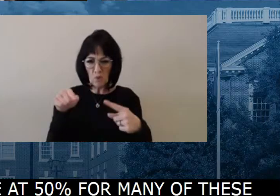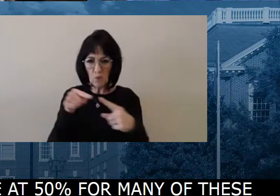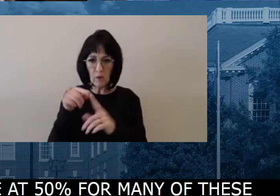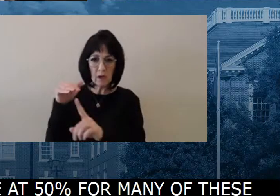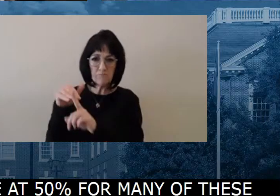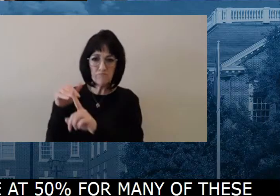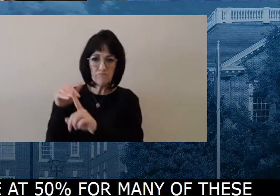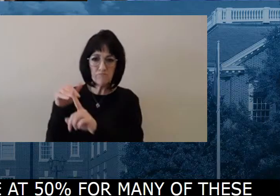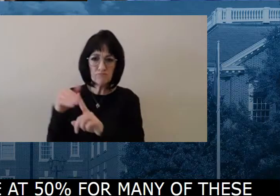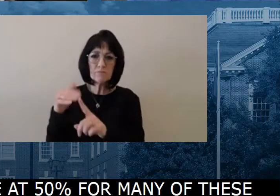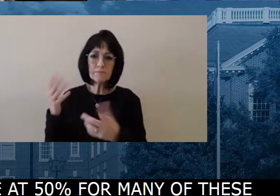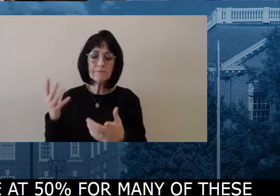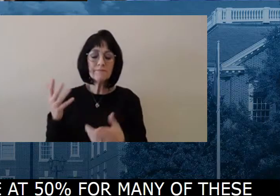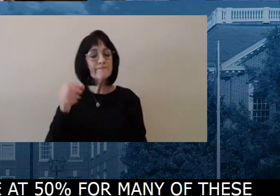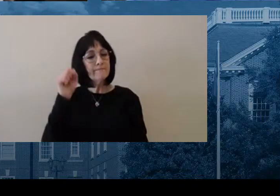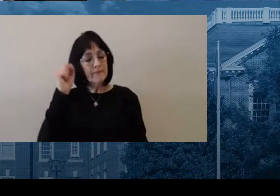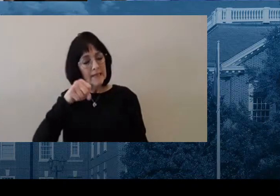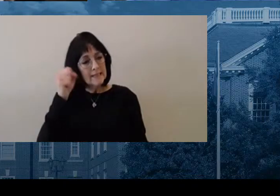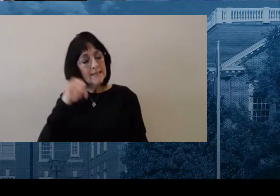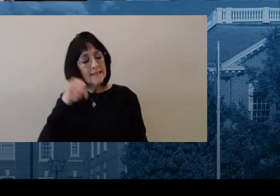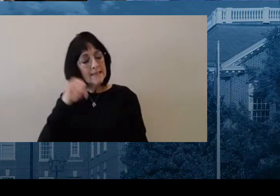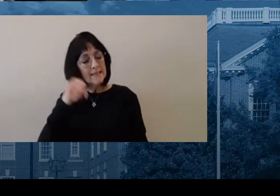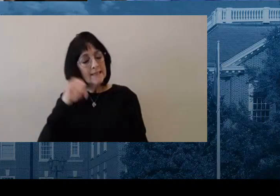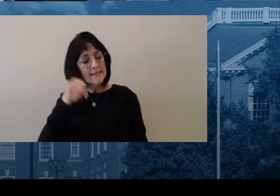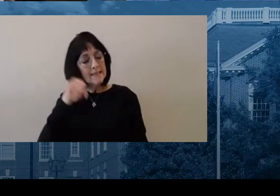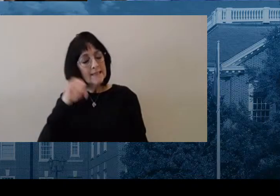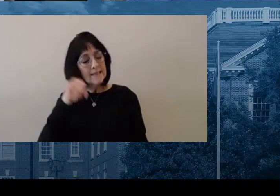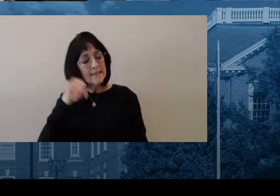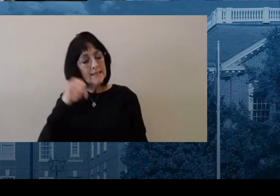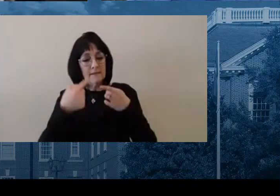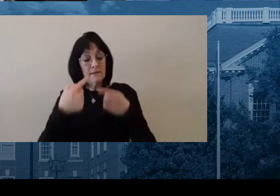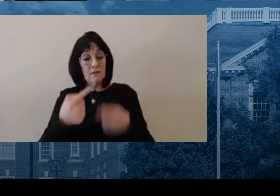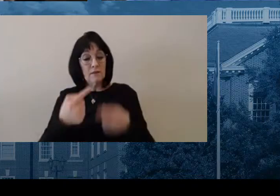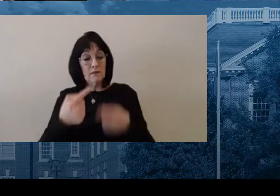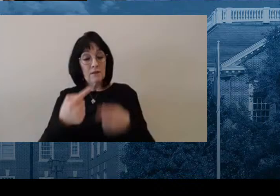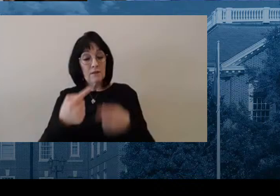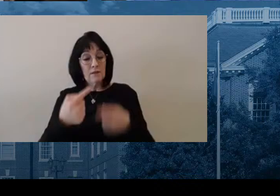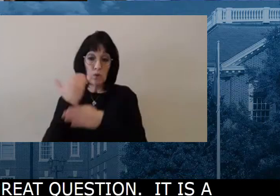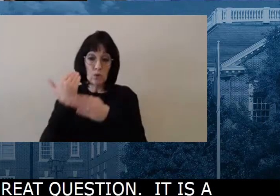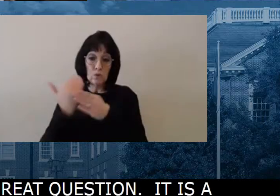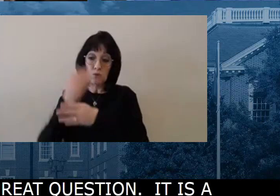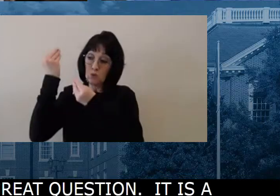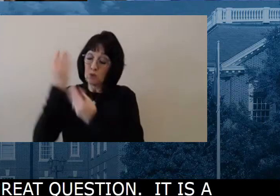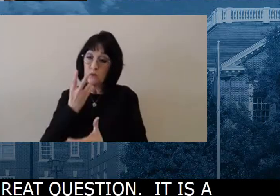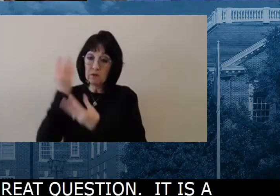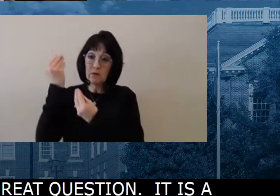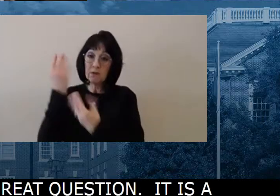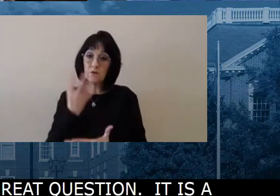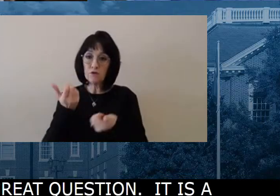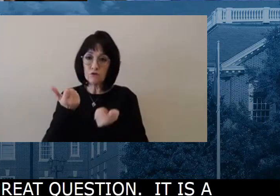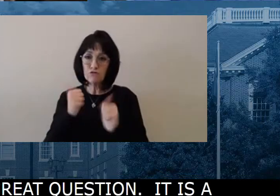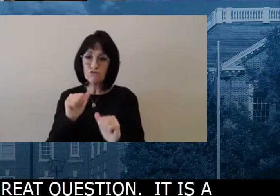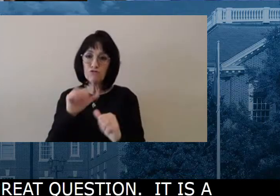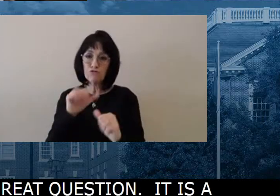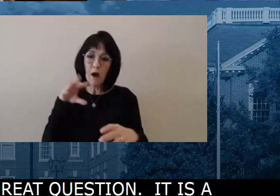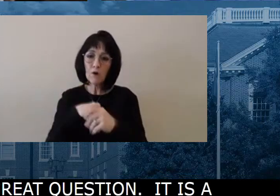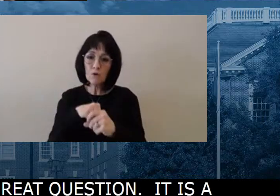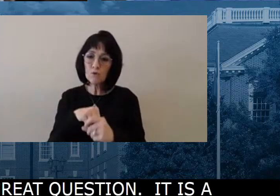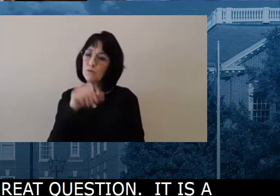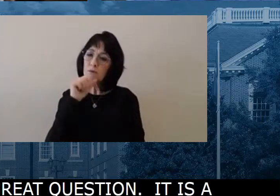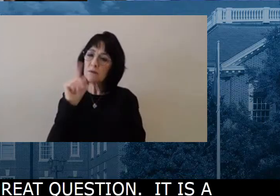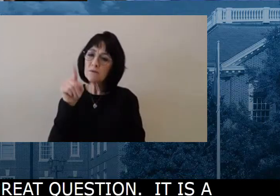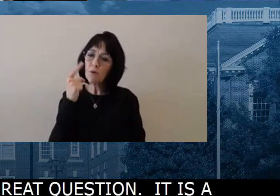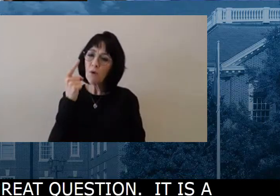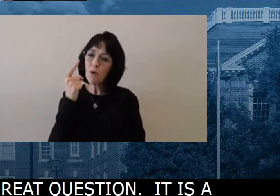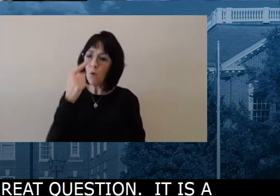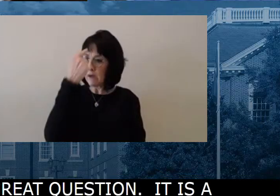incorporate new information, including the information that was presented today, not just in terms of the health of the community and our